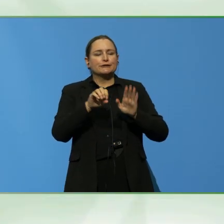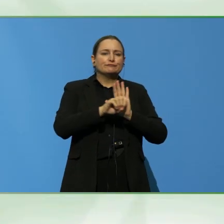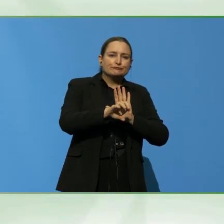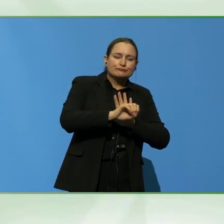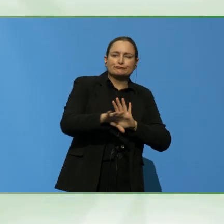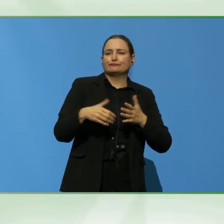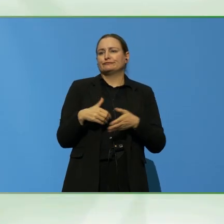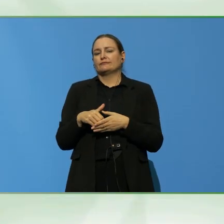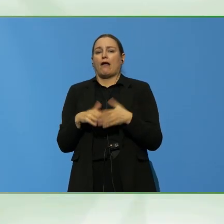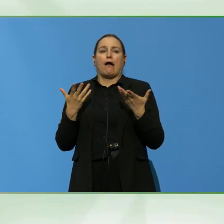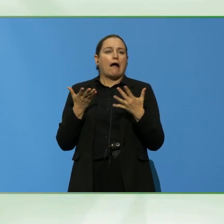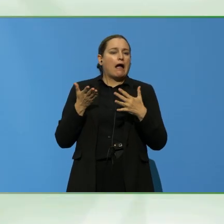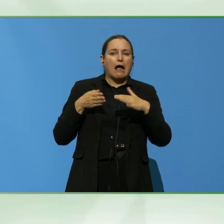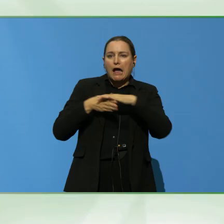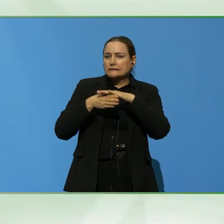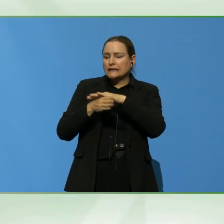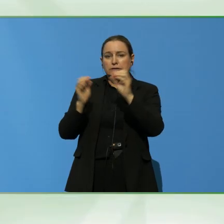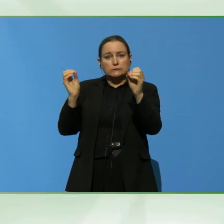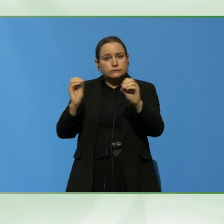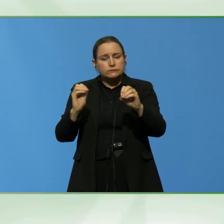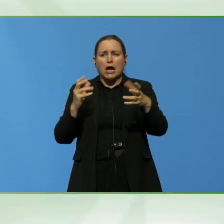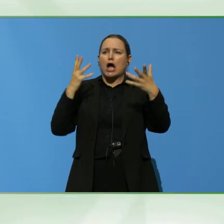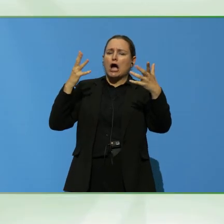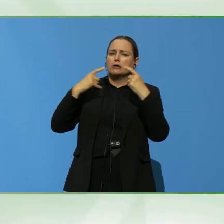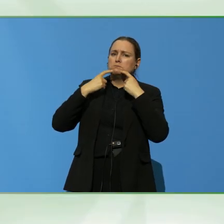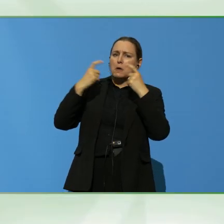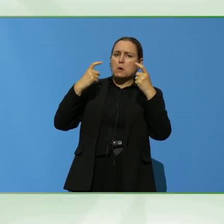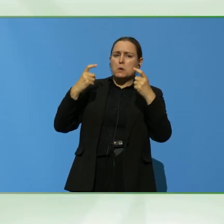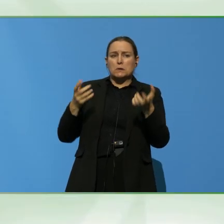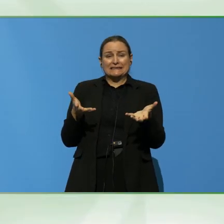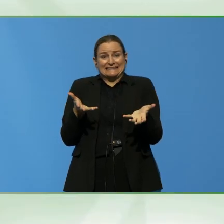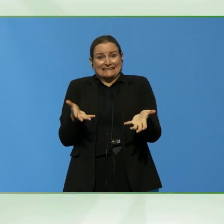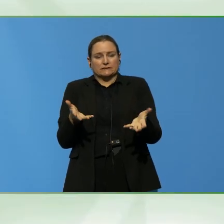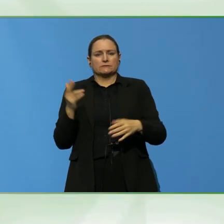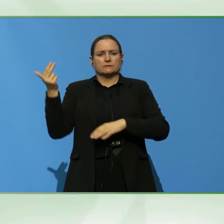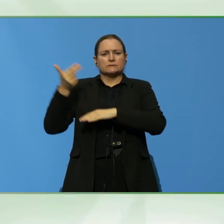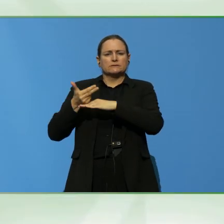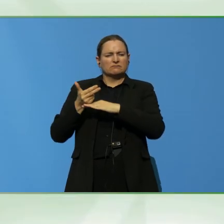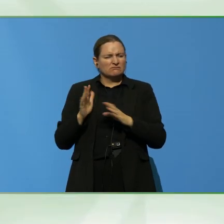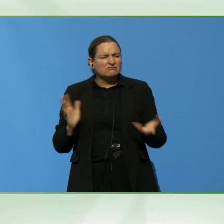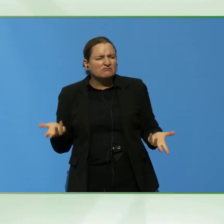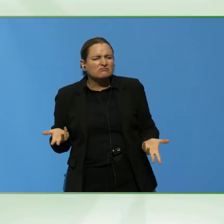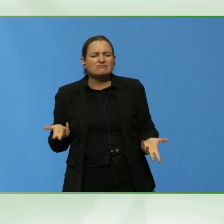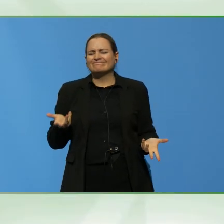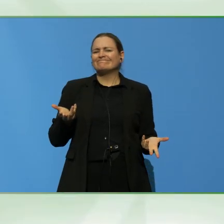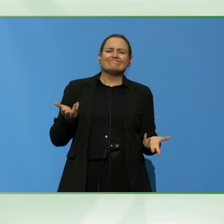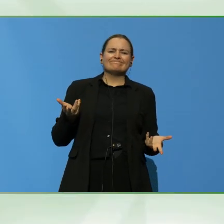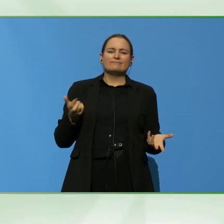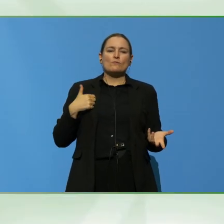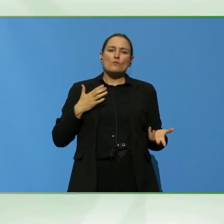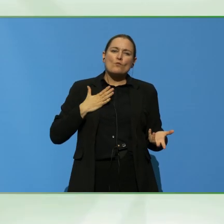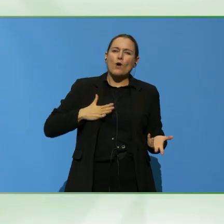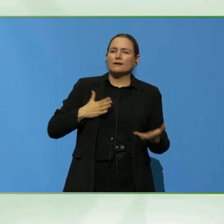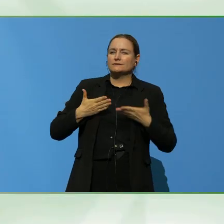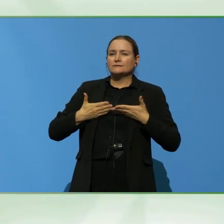accessibility. And we need better representation. Personally, I think that's, if that's